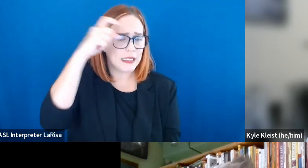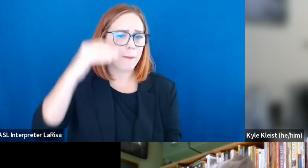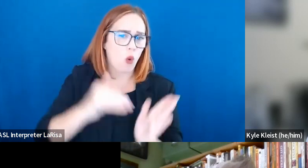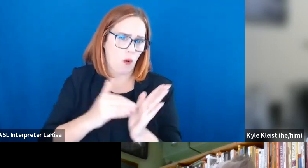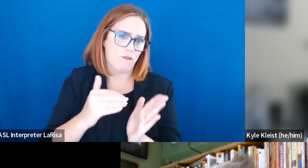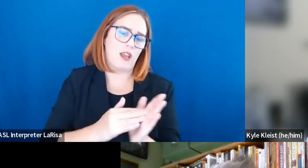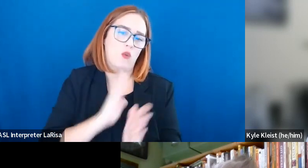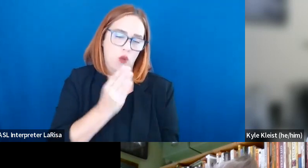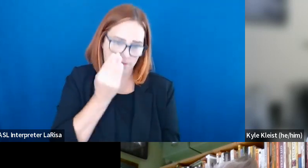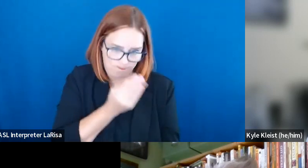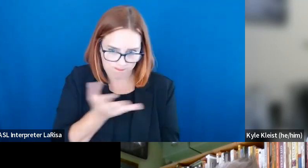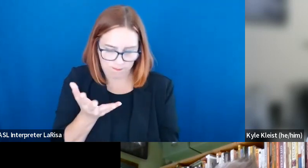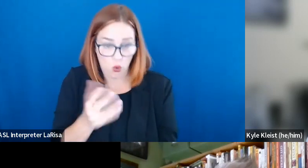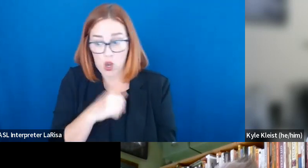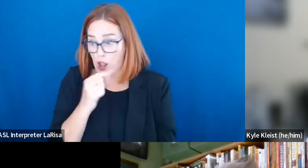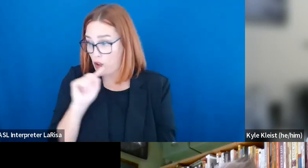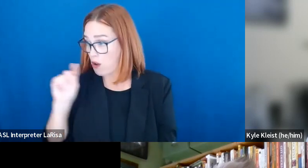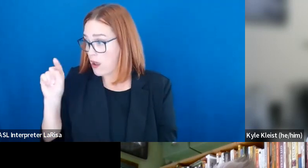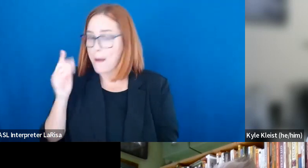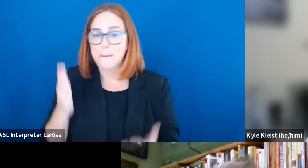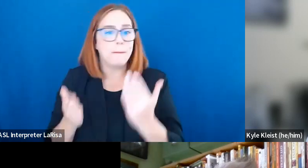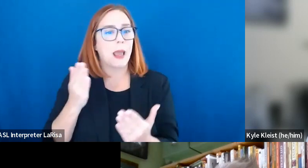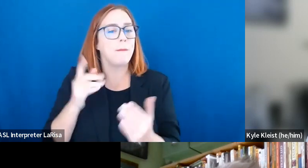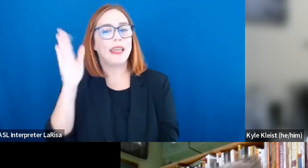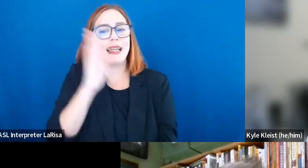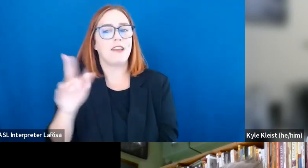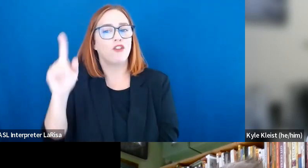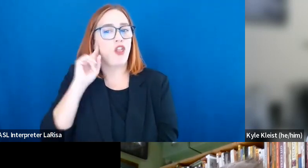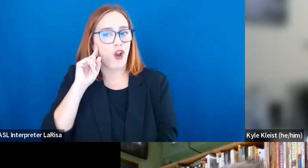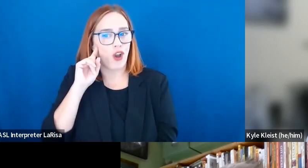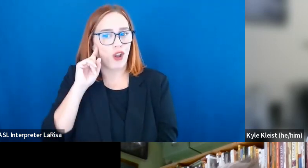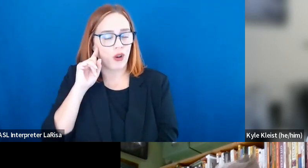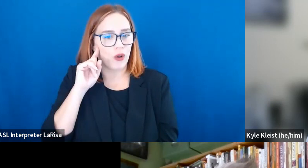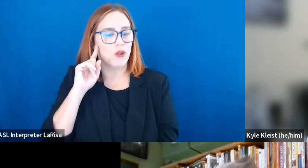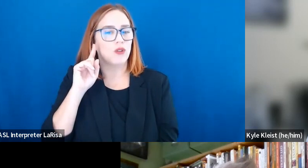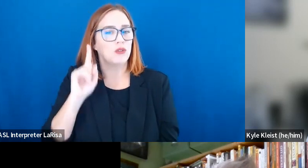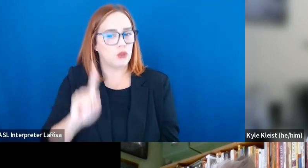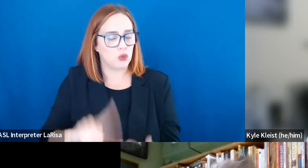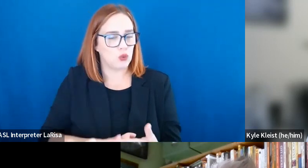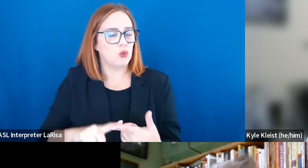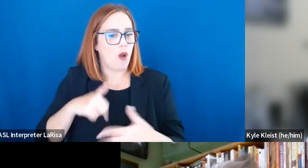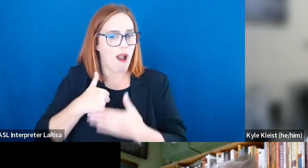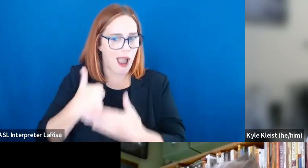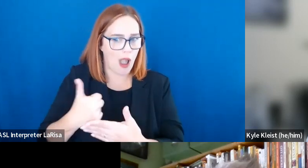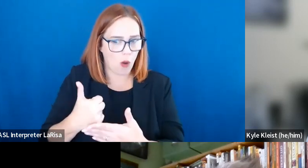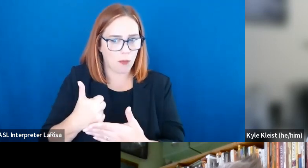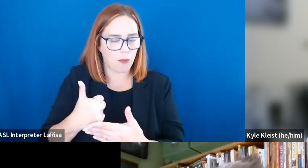that, other individuals might not have even thought of, to help them get them through,